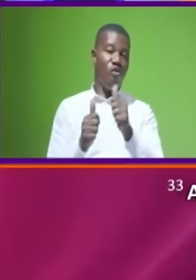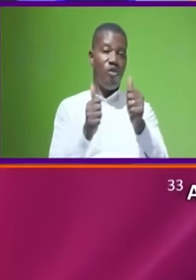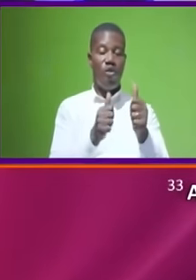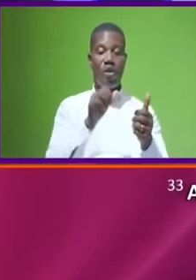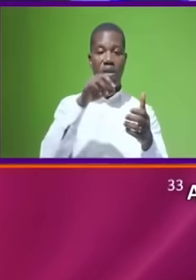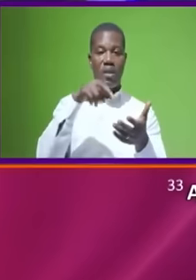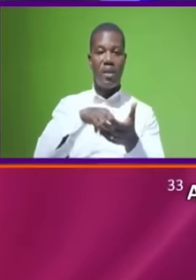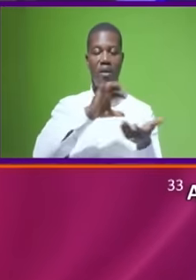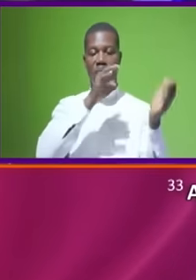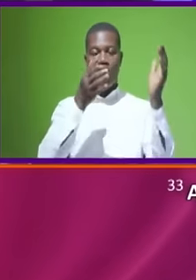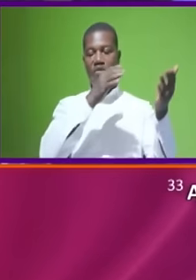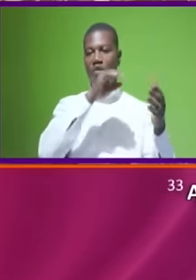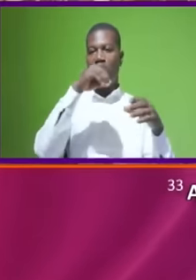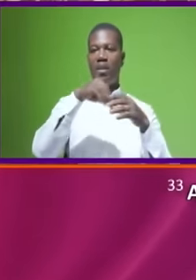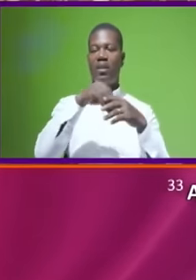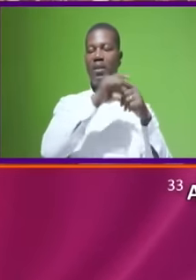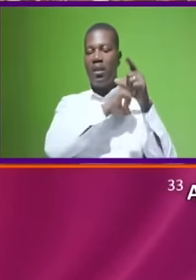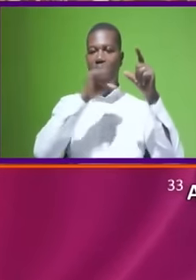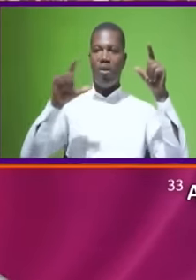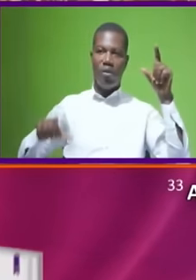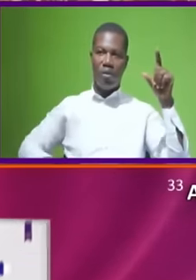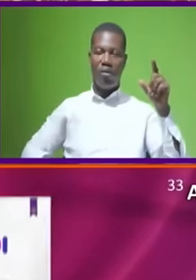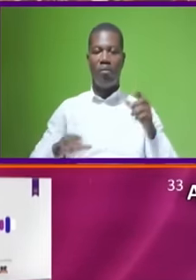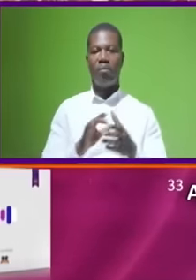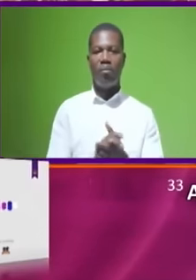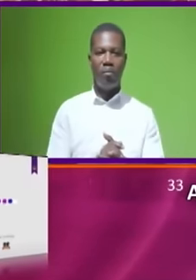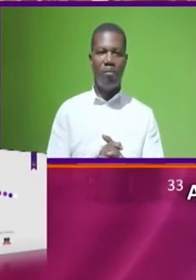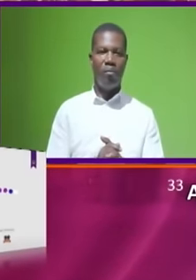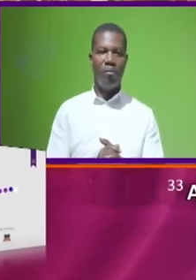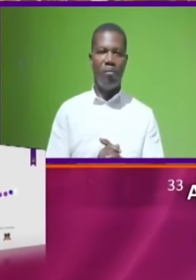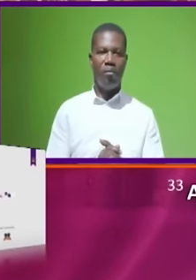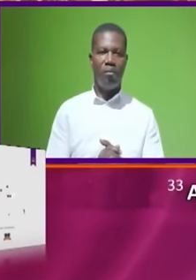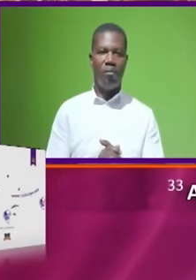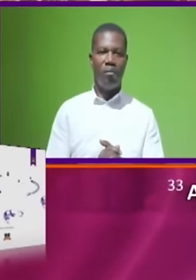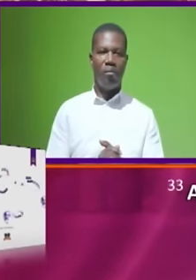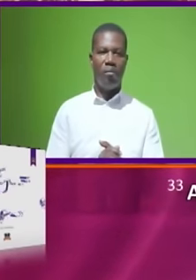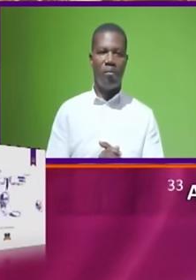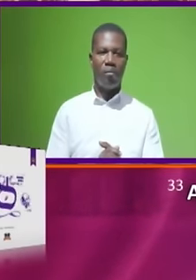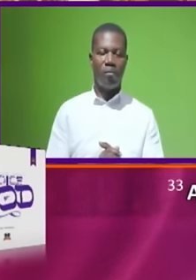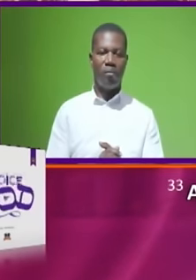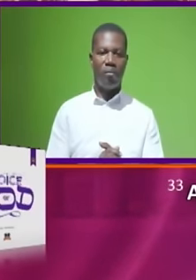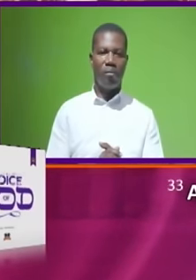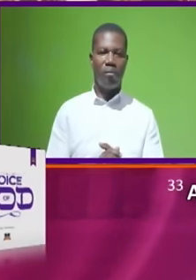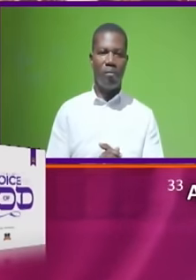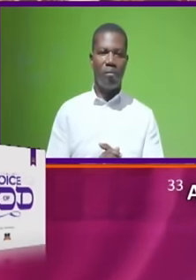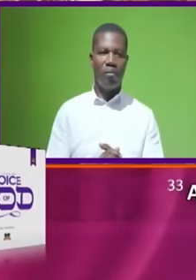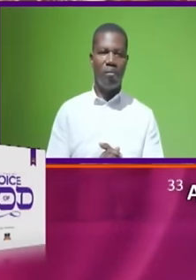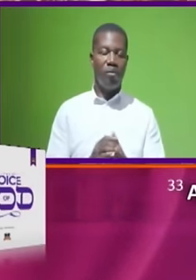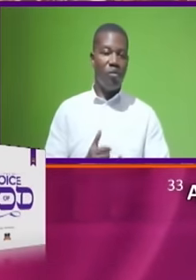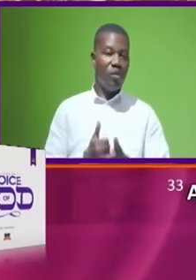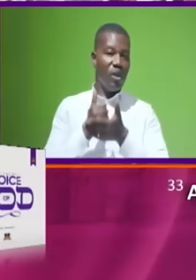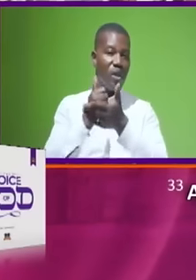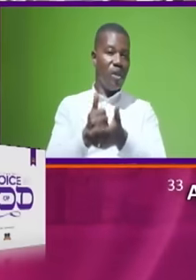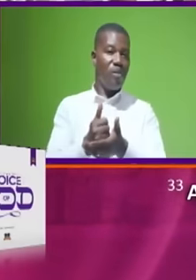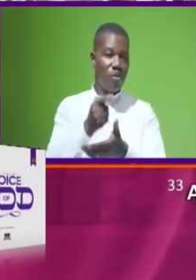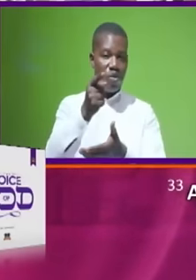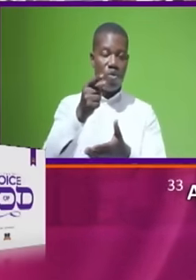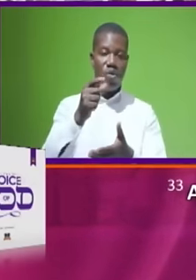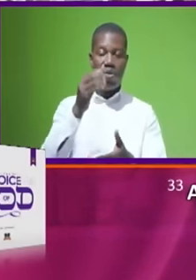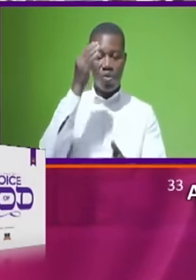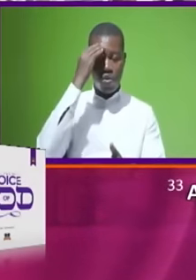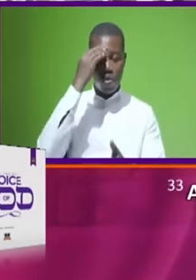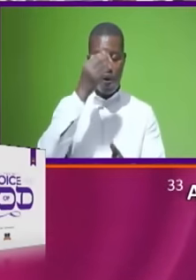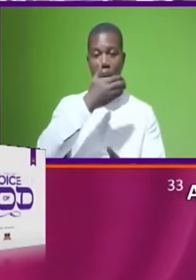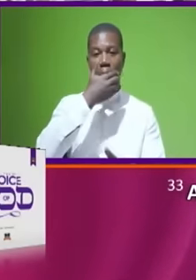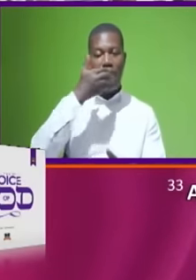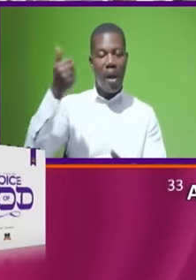this prove to us all the stance of the apostles in their ministerial way. Let this help